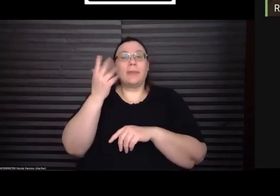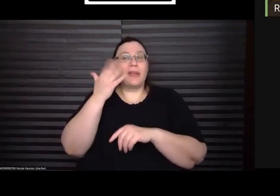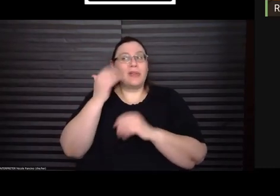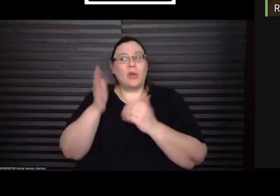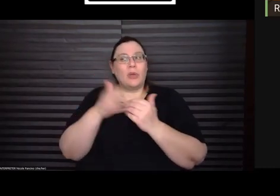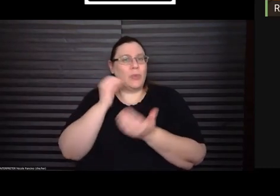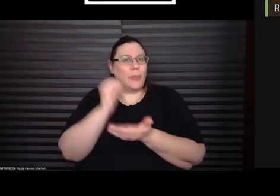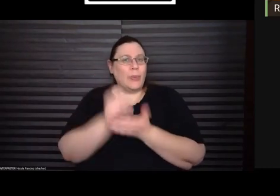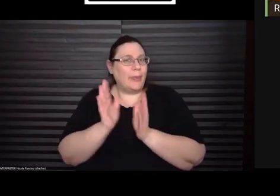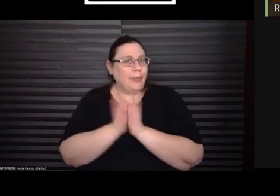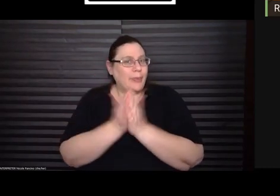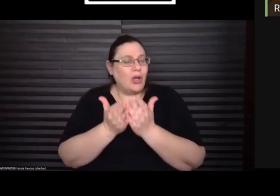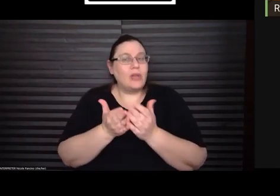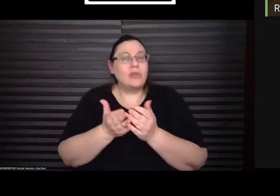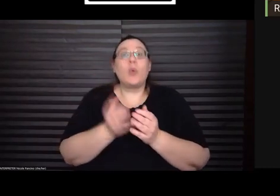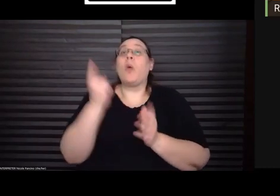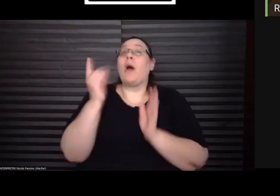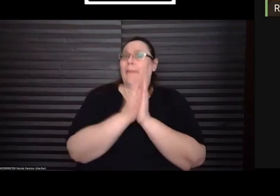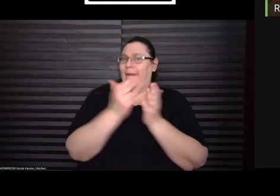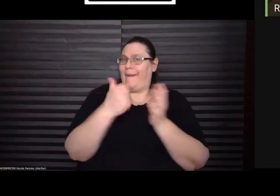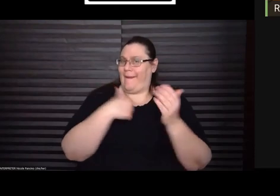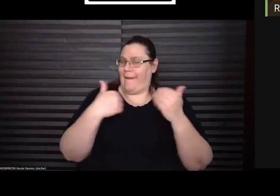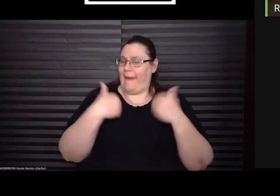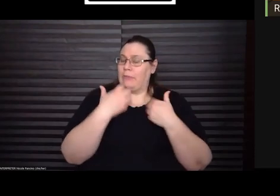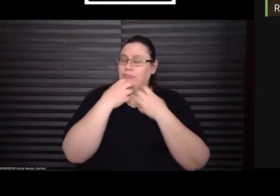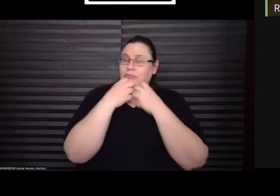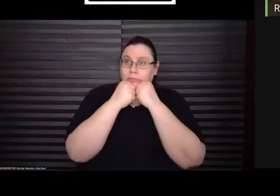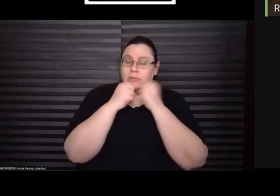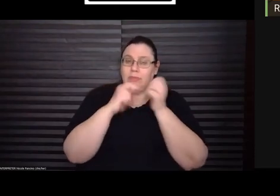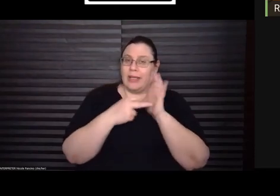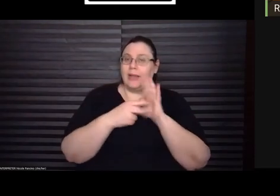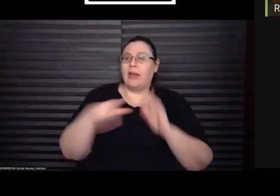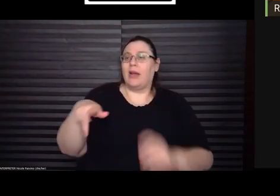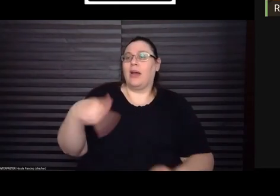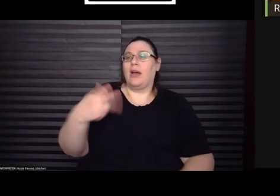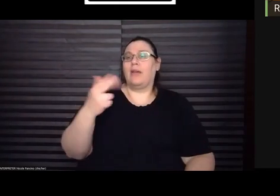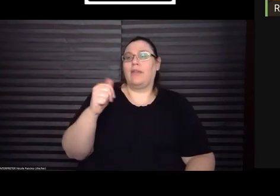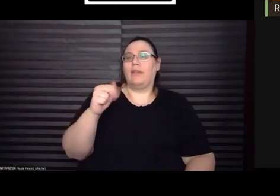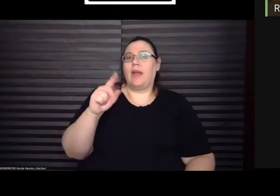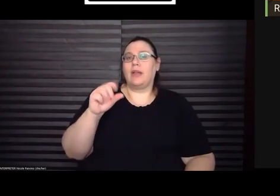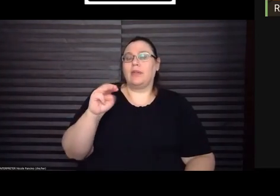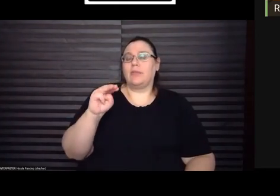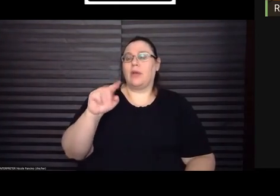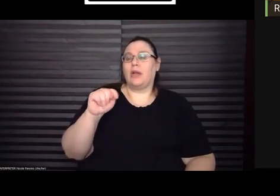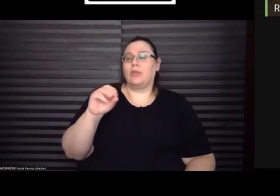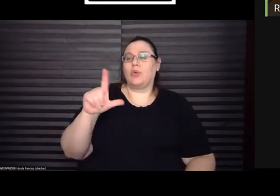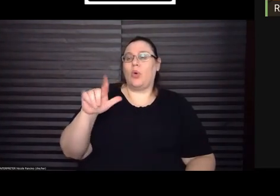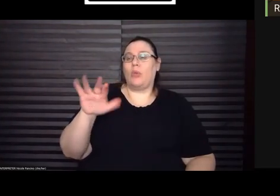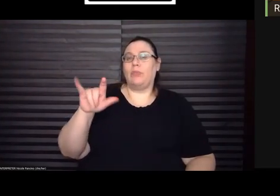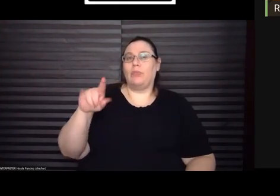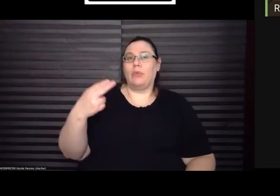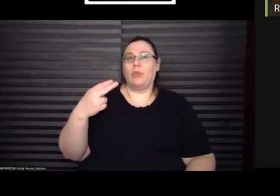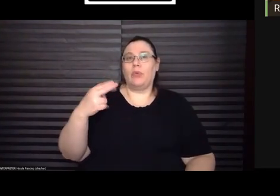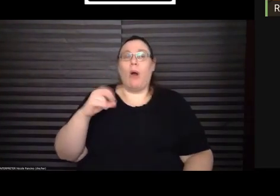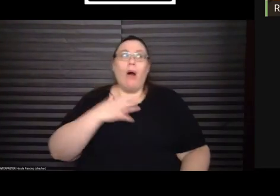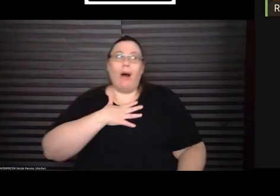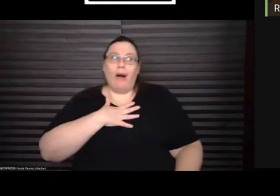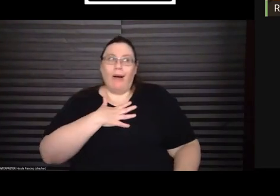Because there were almost no books, the one book I had, which was super meaningful to me, was The Phantom Toll Booth, which I think is meaningful to a lot of